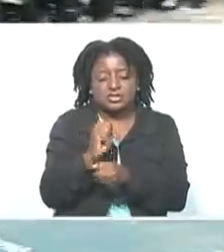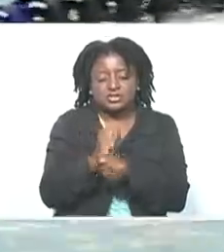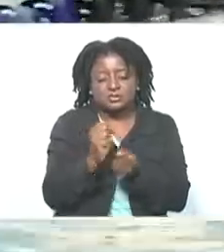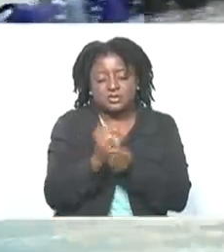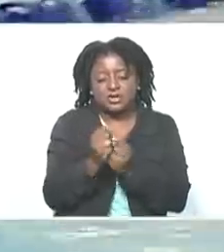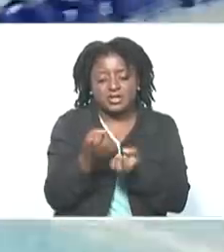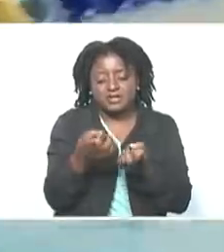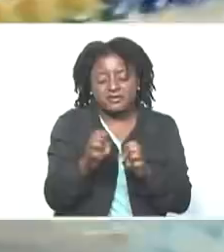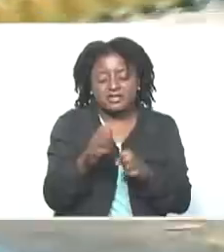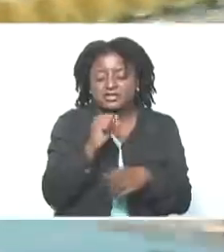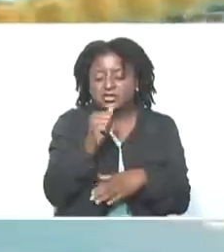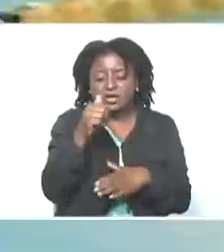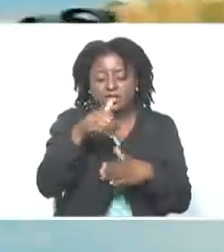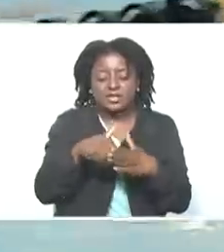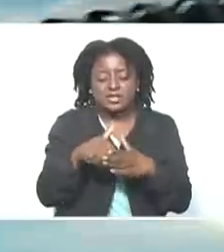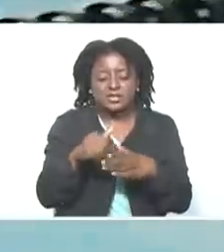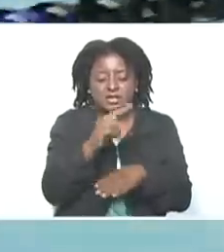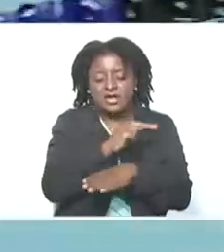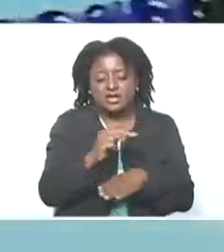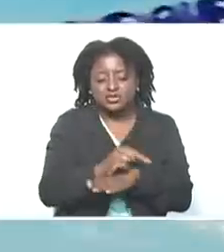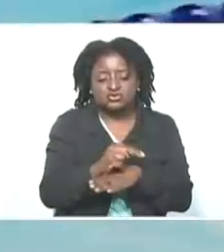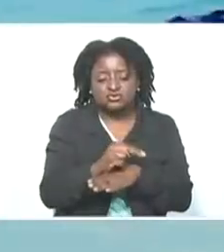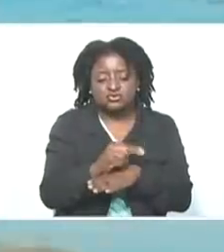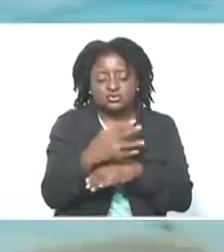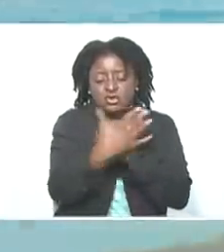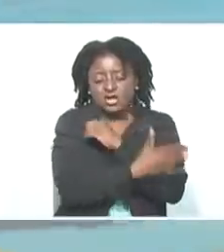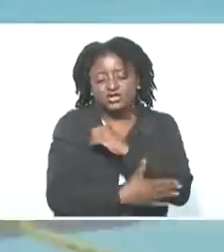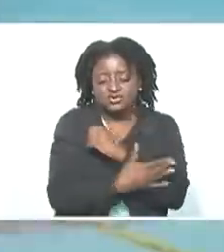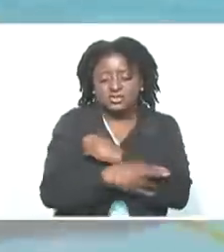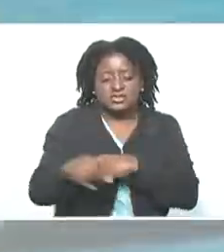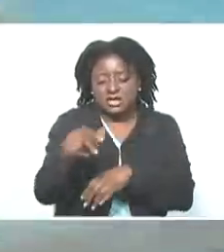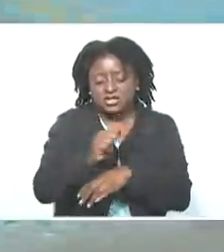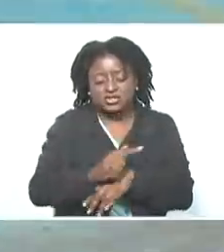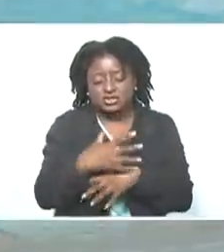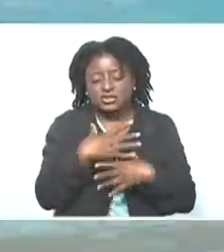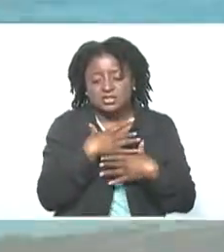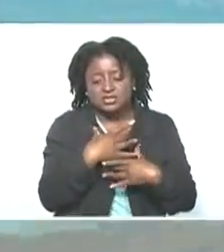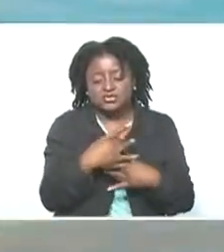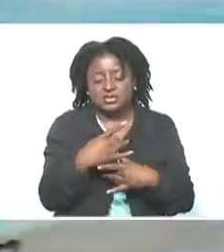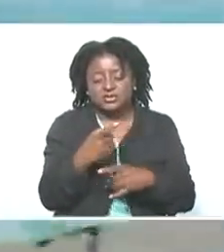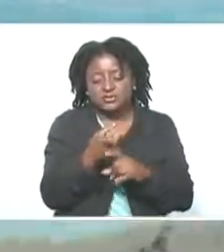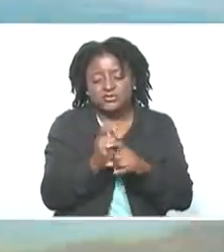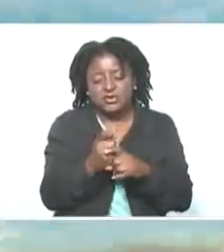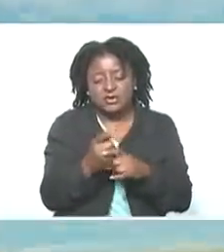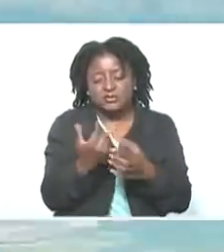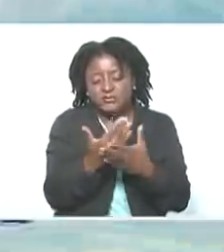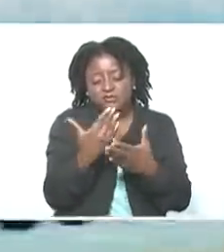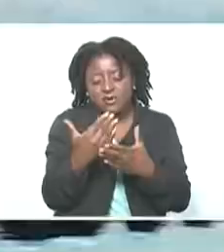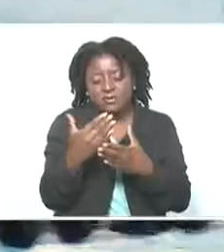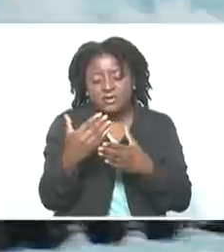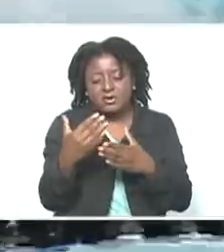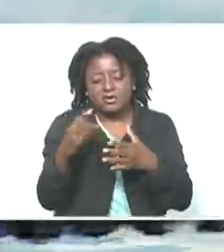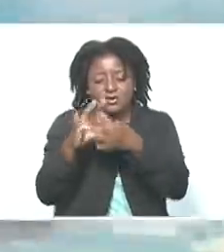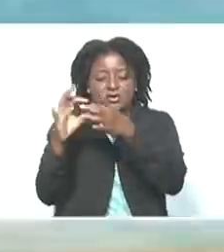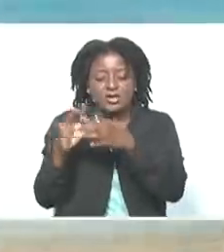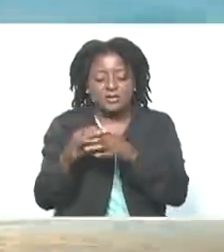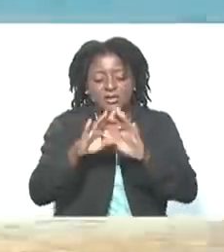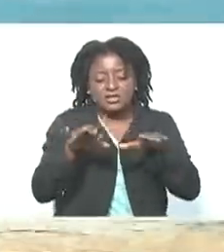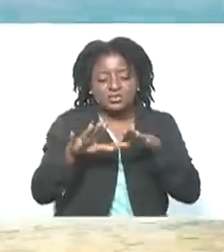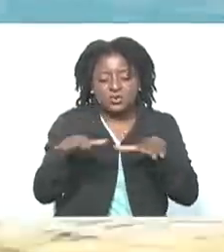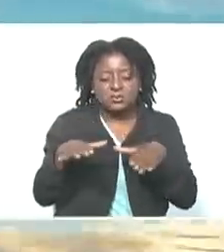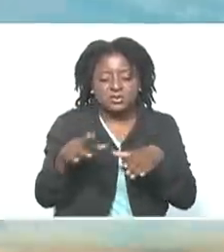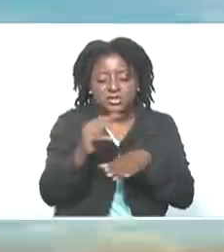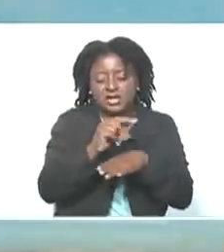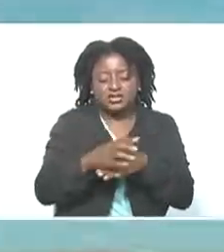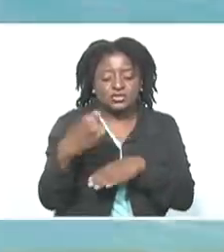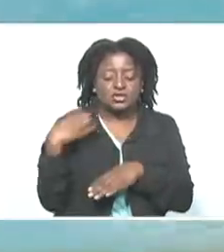country's national interests. That coming from former Bahamas Olympic swimmer national coach Andy Knowles, making it quite clear